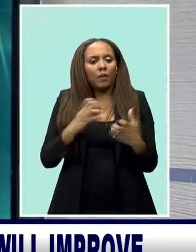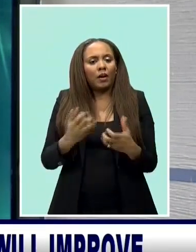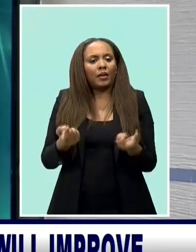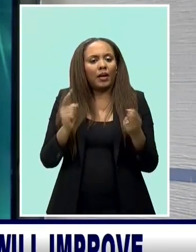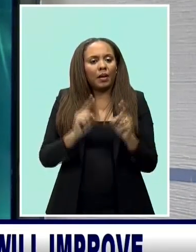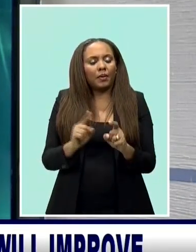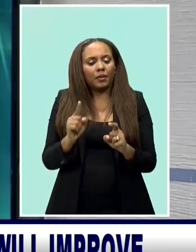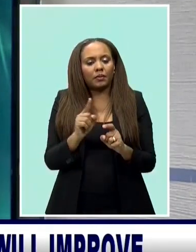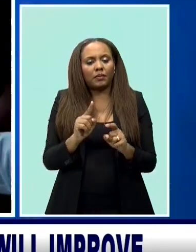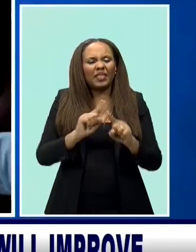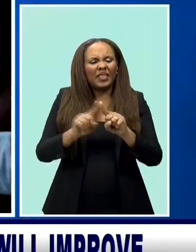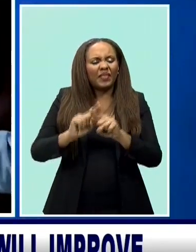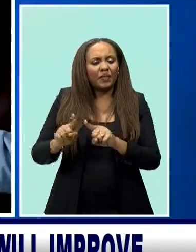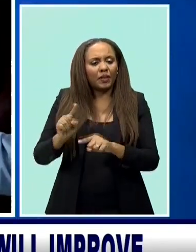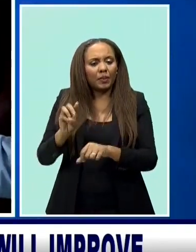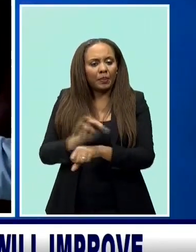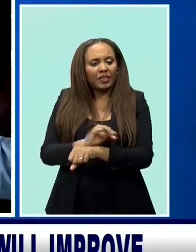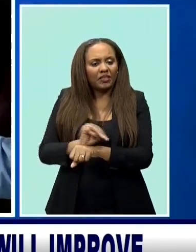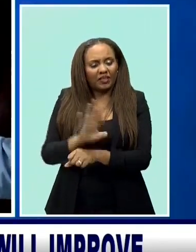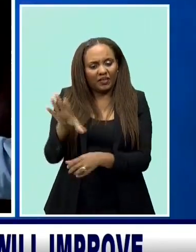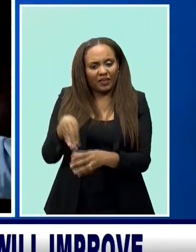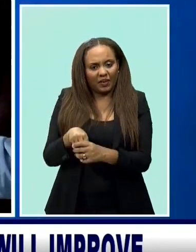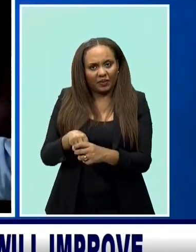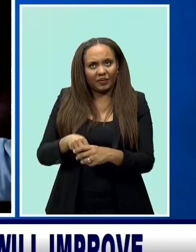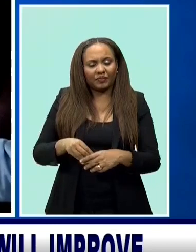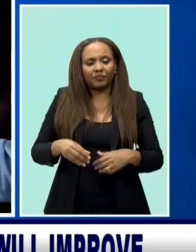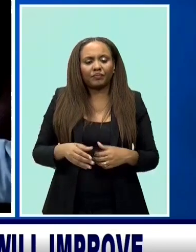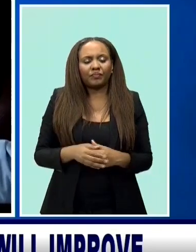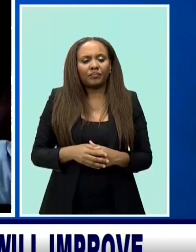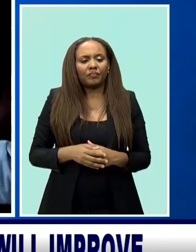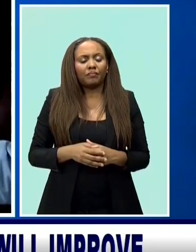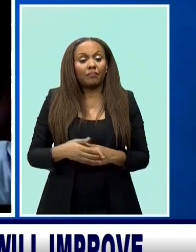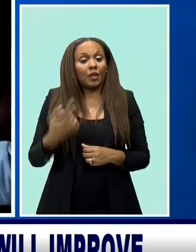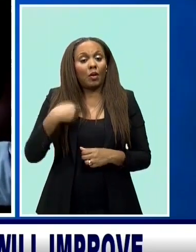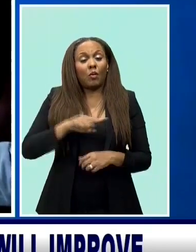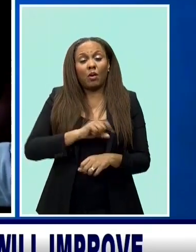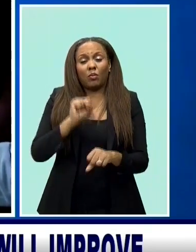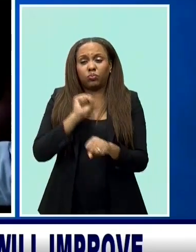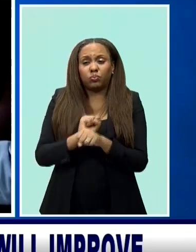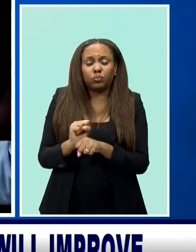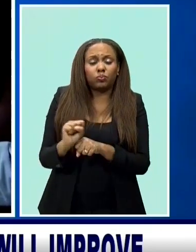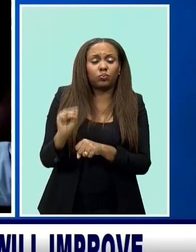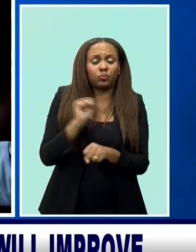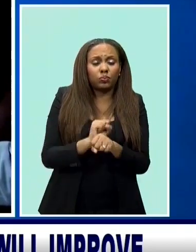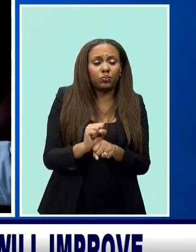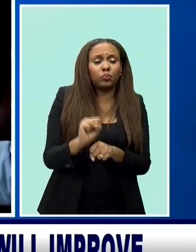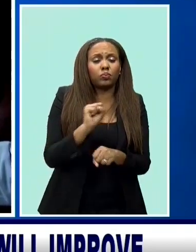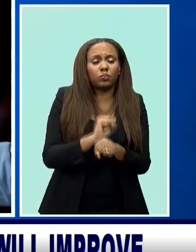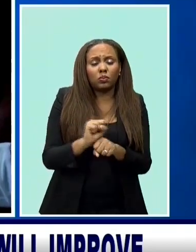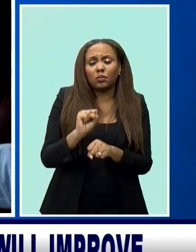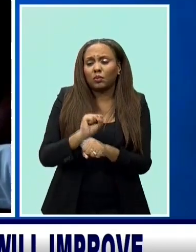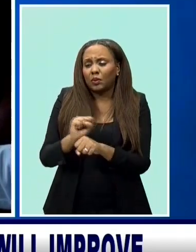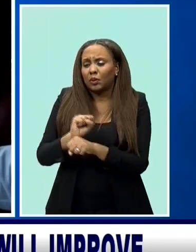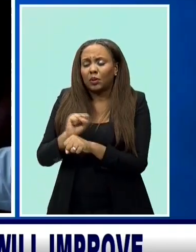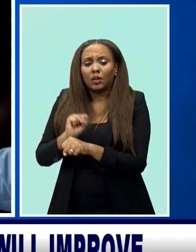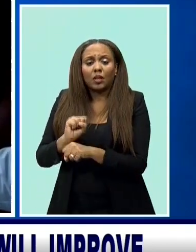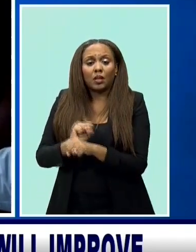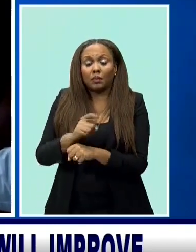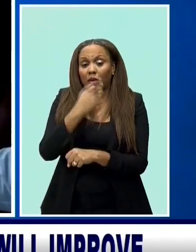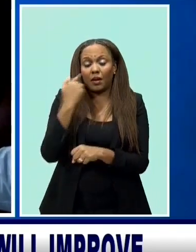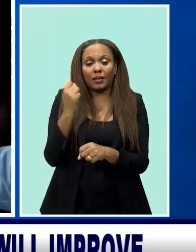ministries. We are literally working assiduously such that the measurements that they take next